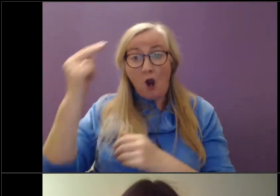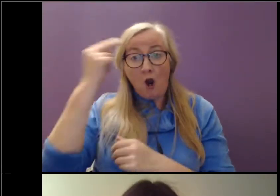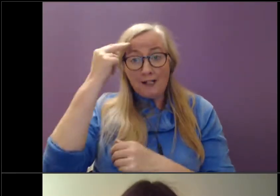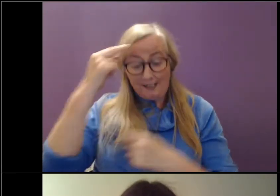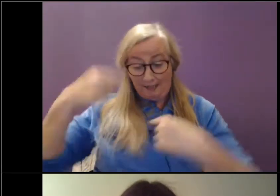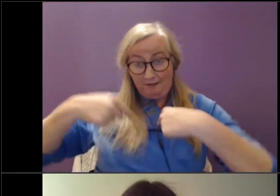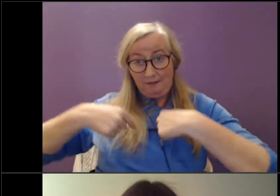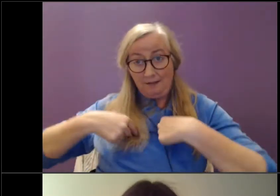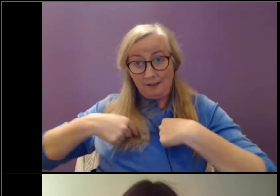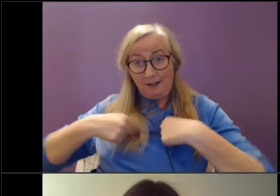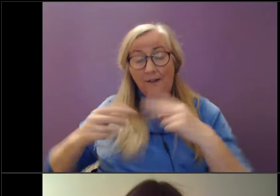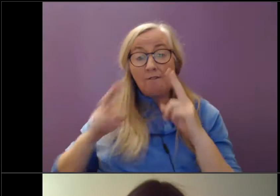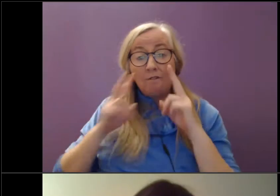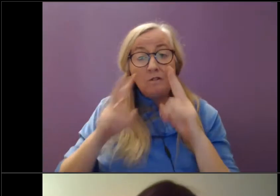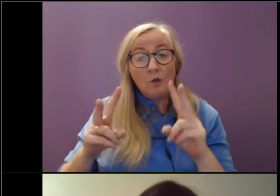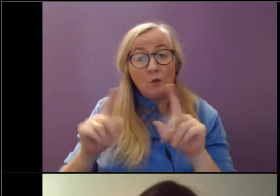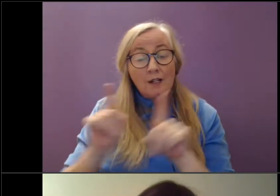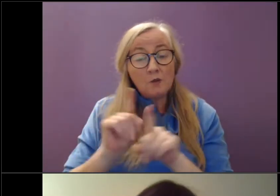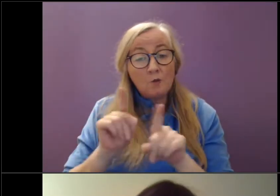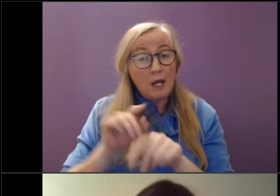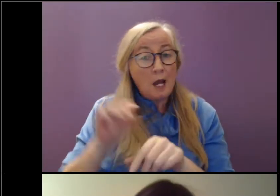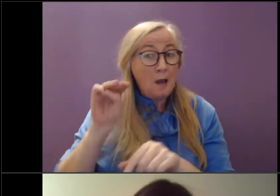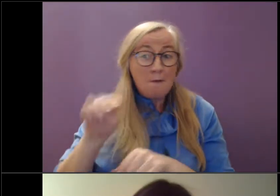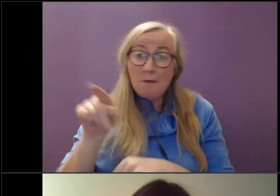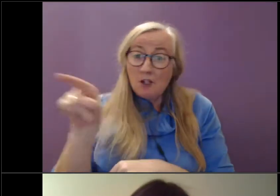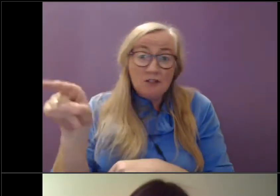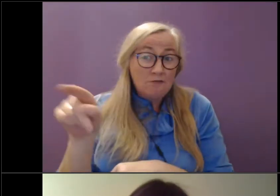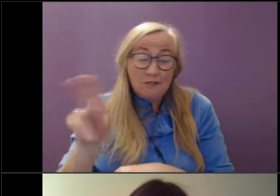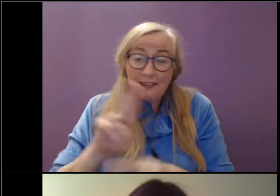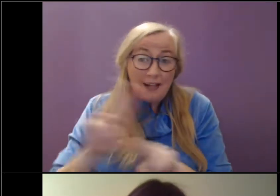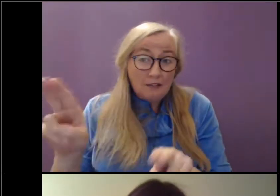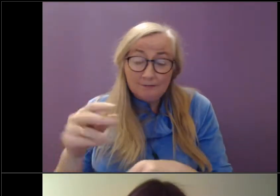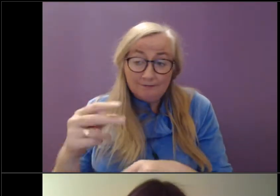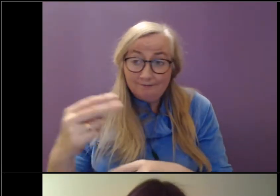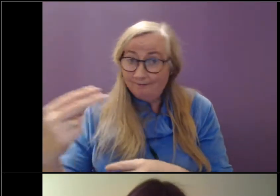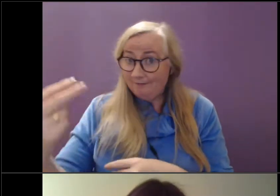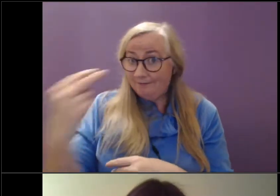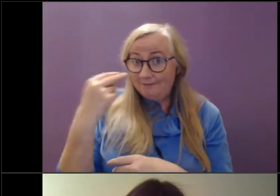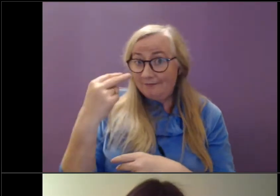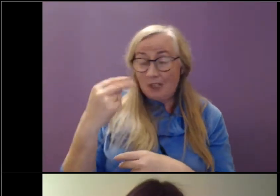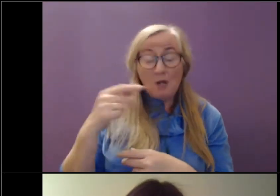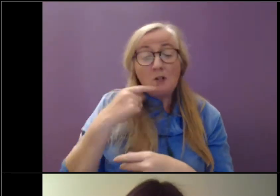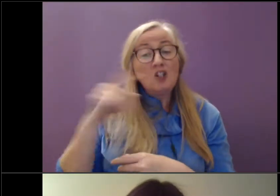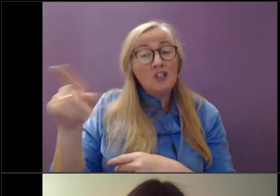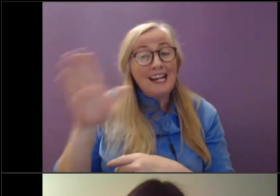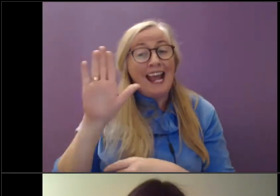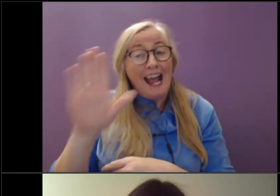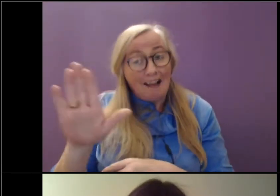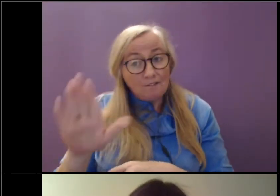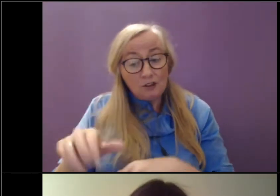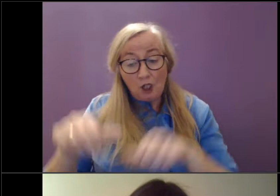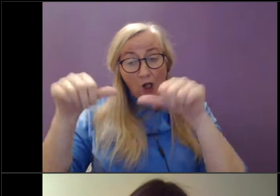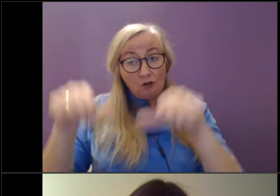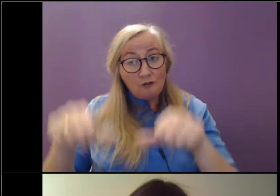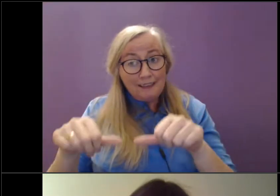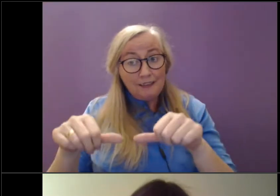well, because maybe she's not seeing that, and then equally try to understand it from her perspective as